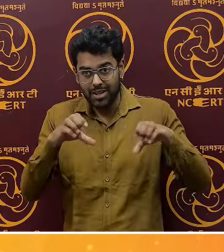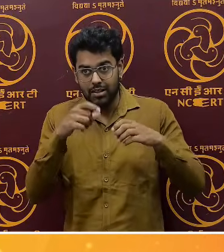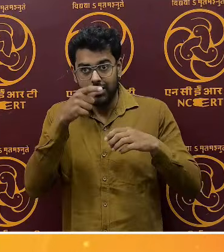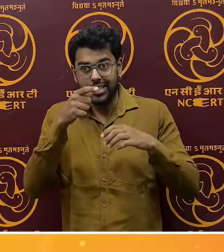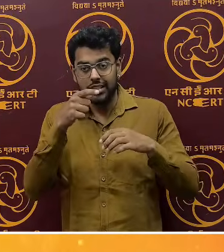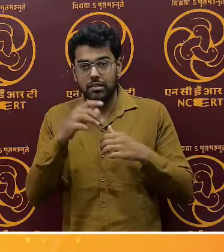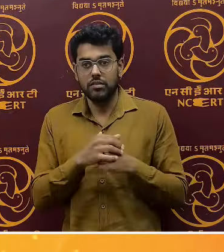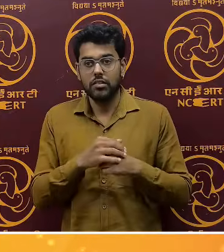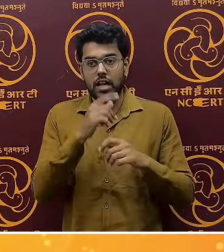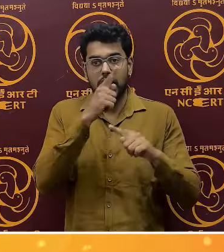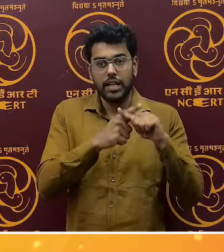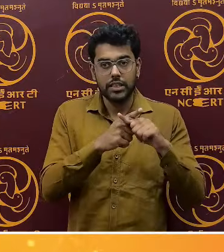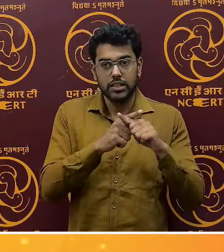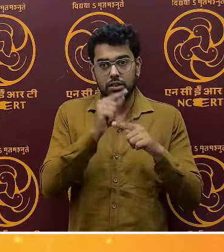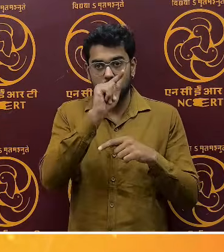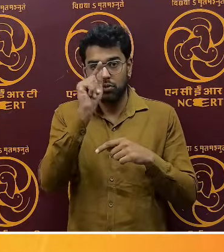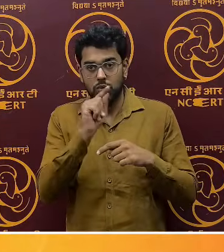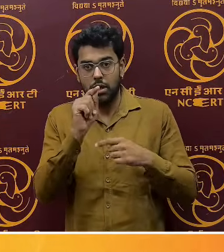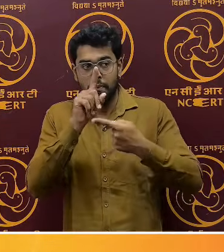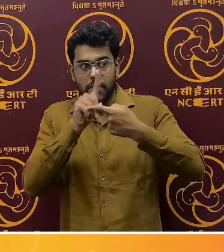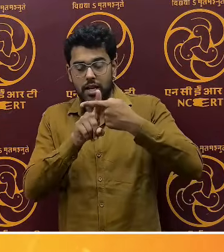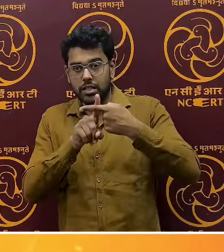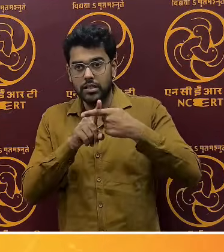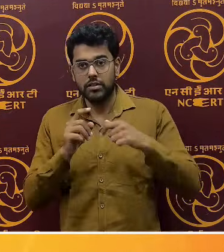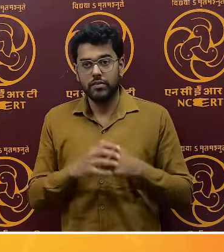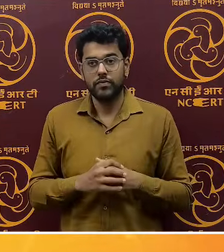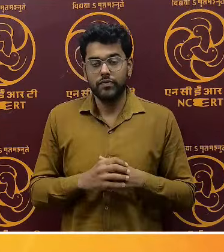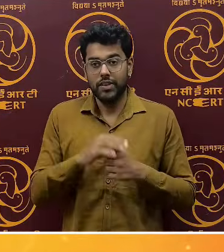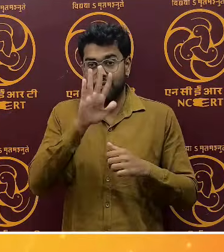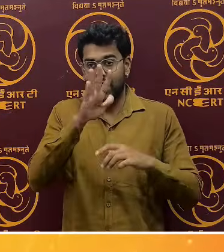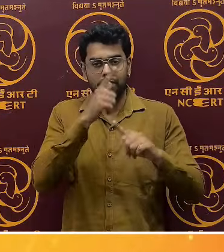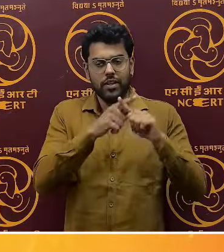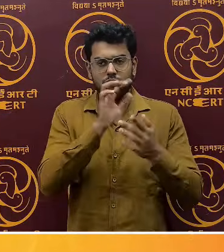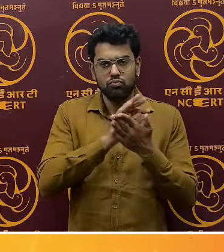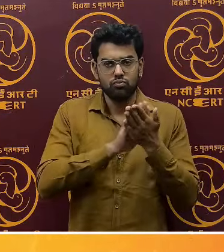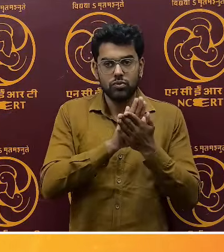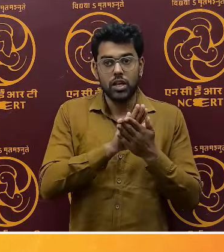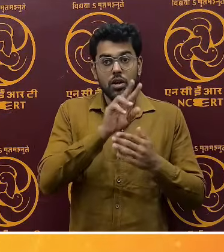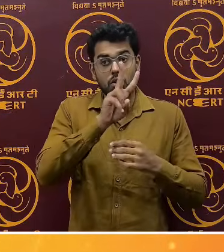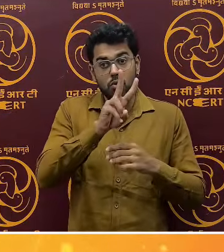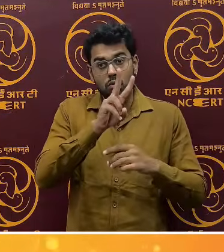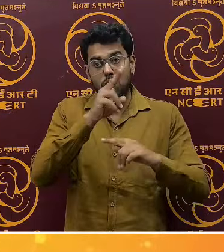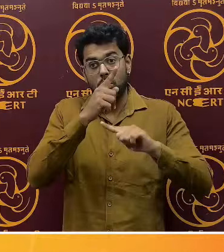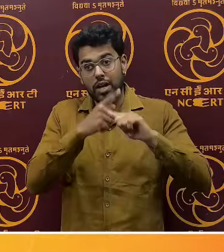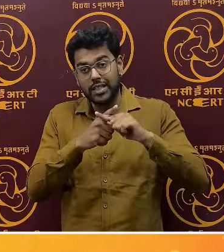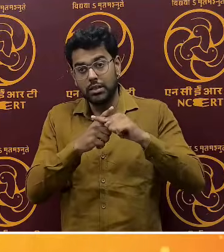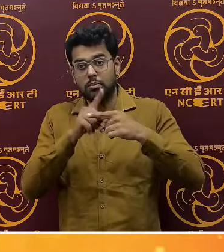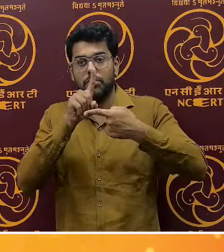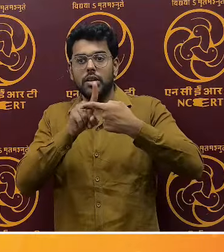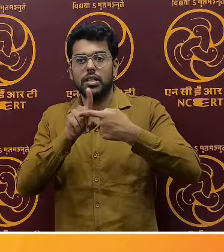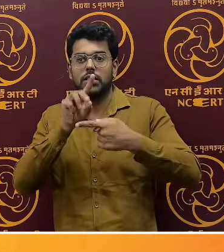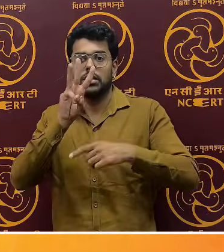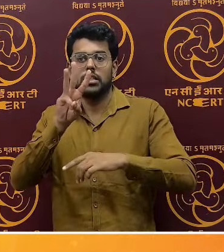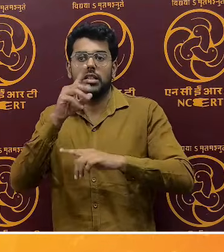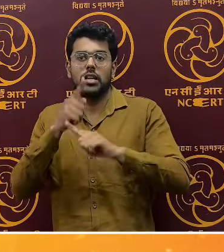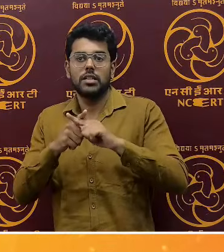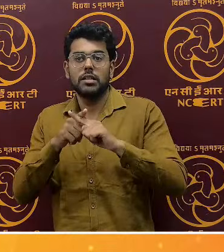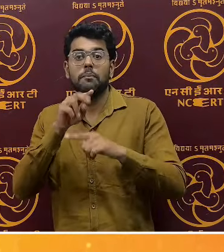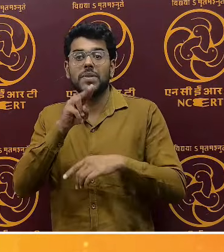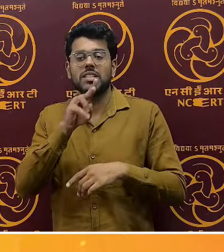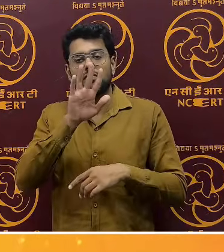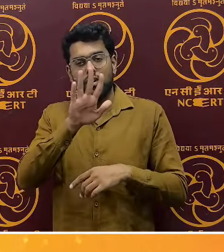write x square plus, instead of 5x, I will write 2x plus 3x. 2x plus 3x means